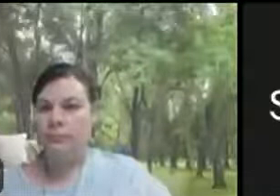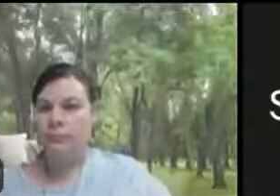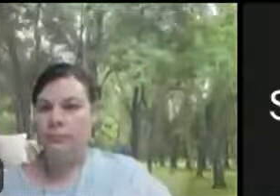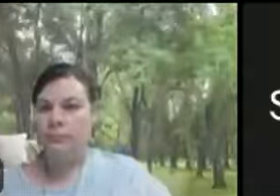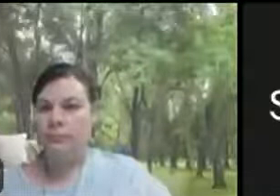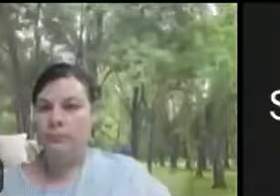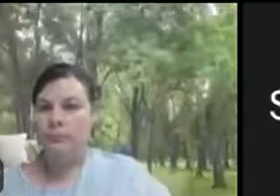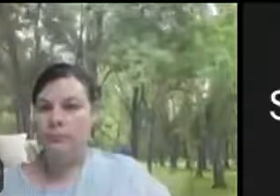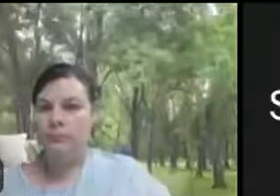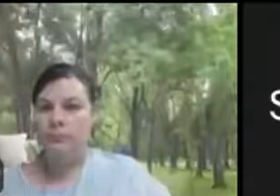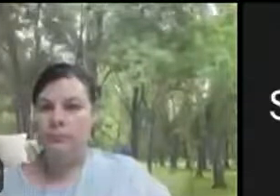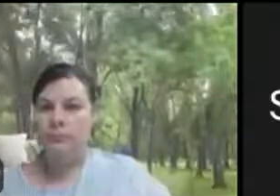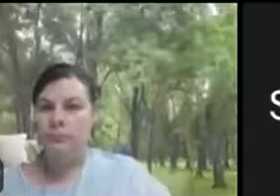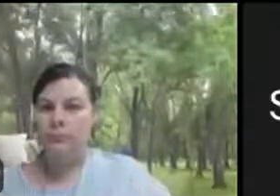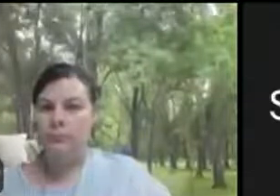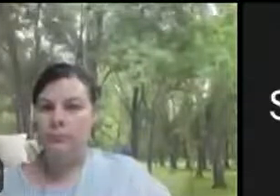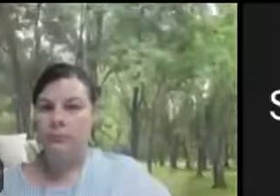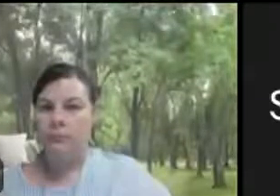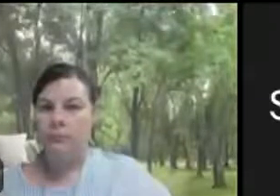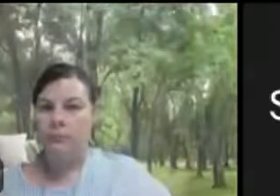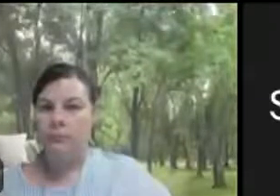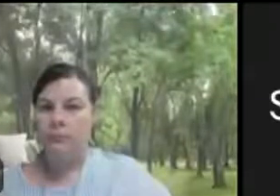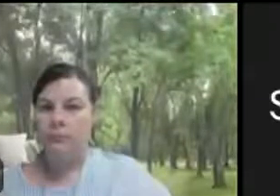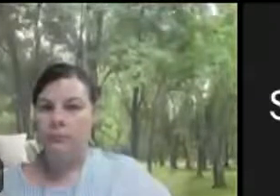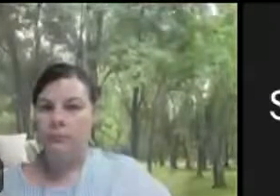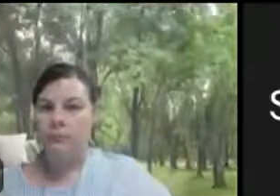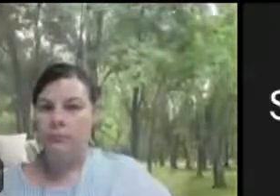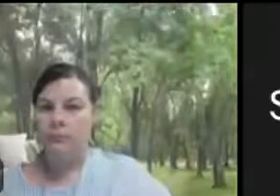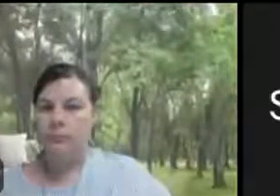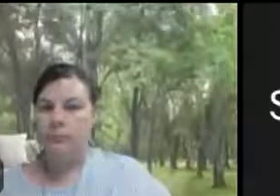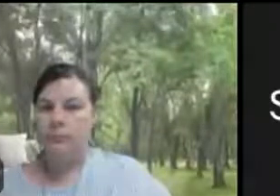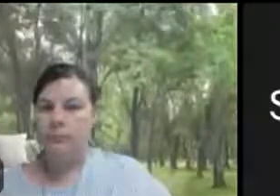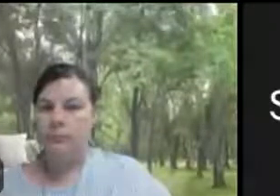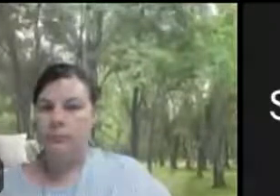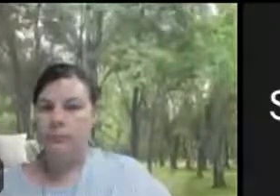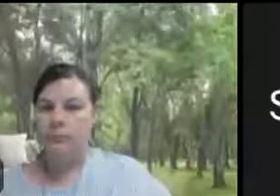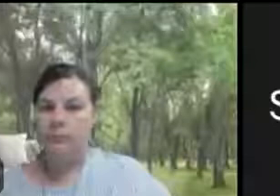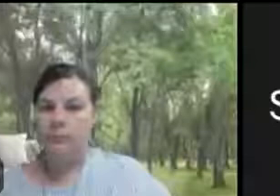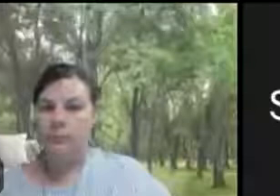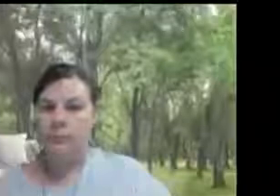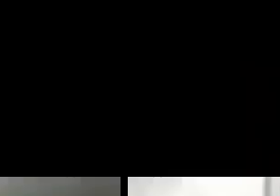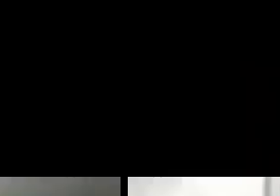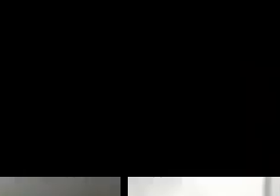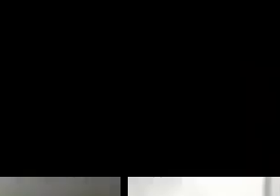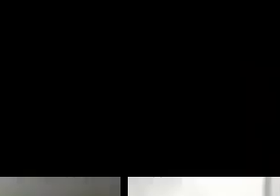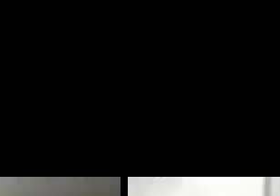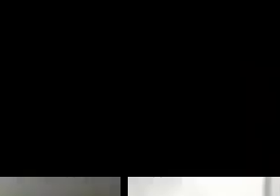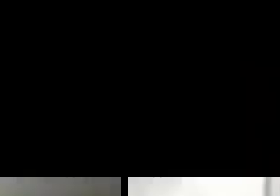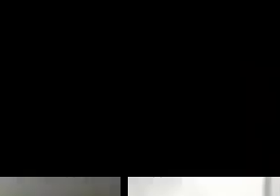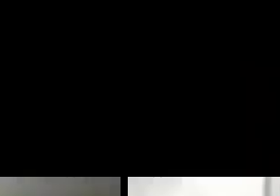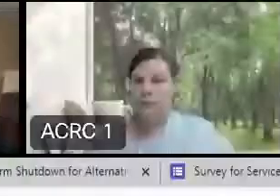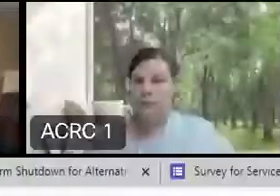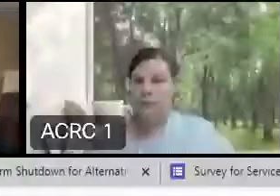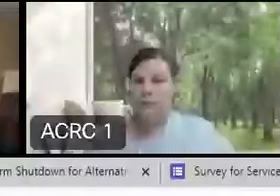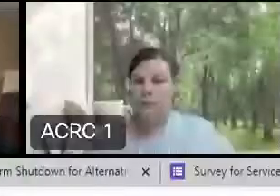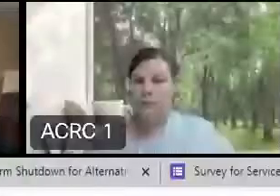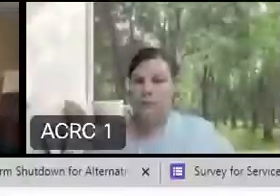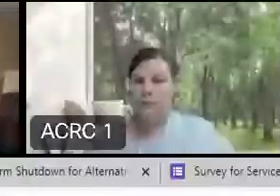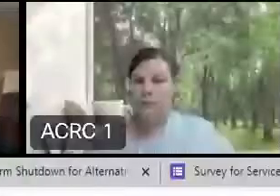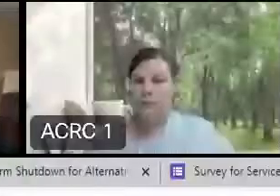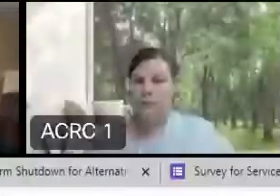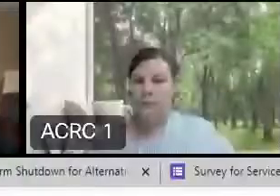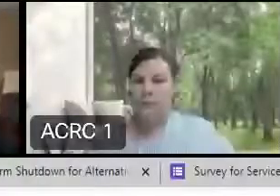is putting in some links to the different things that we discussed during the meeting. So for example, like if I shared my screen and